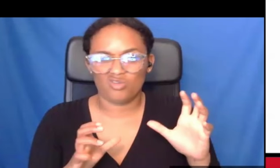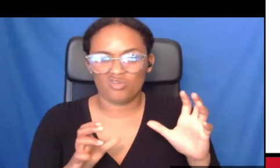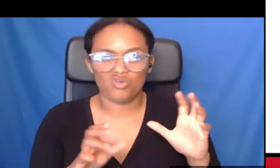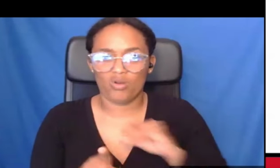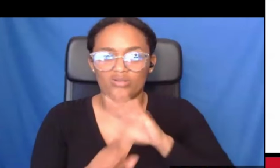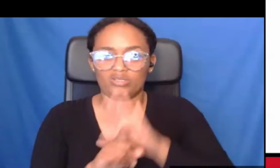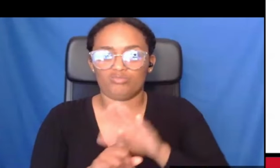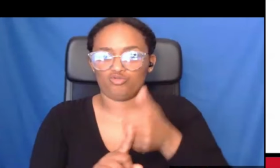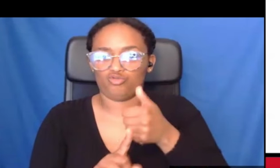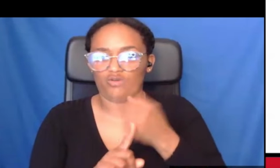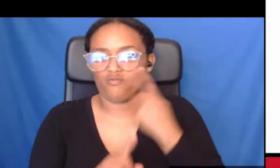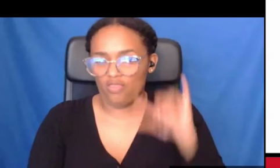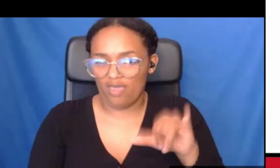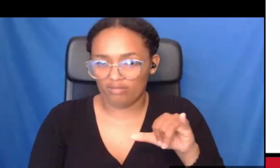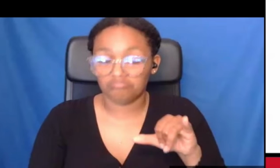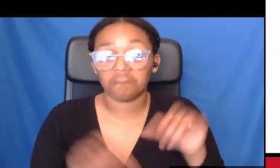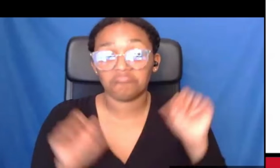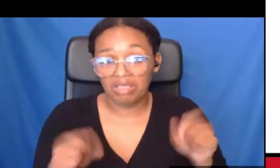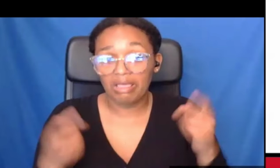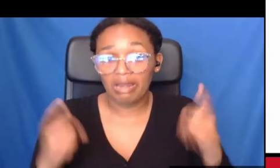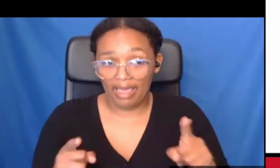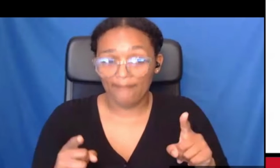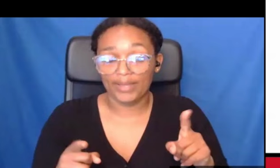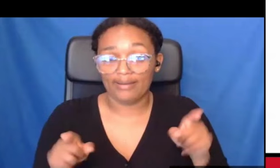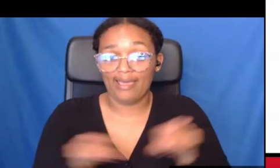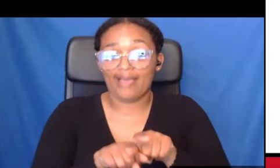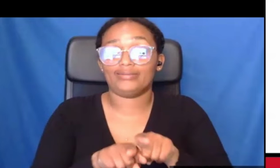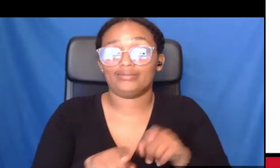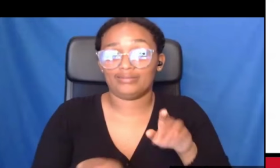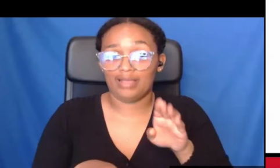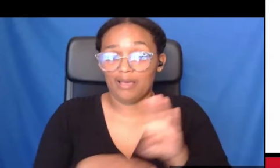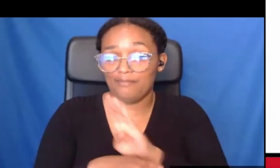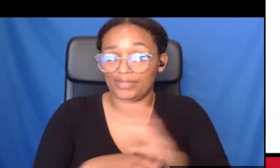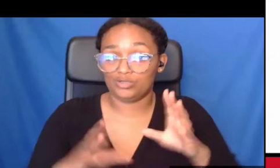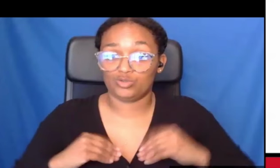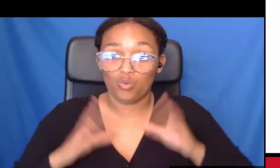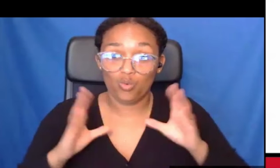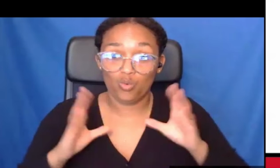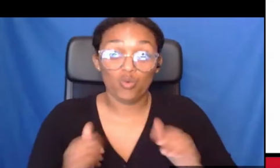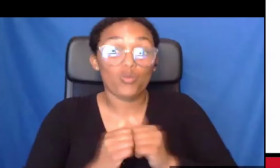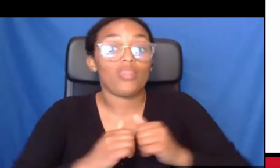in as a business owner without proper insurance. Next slide.